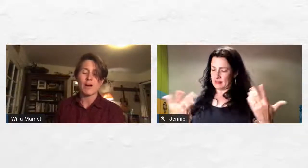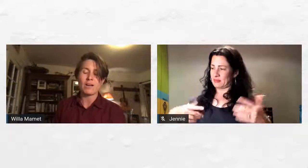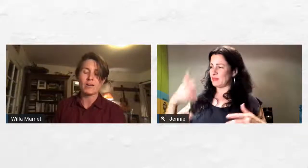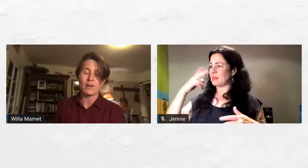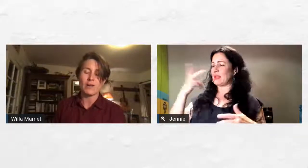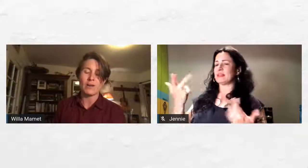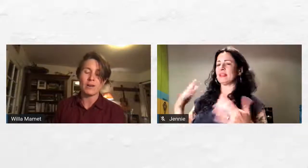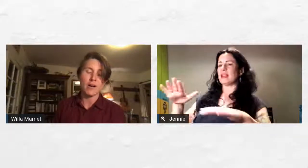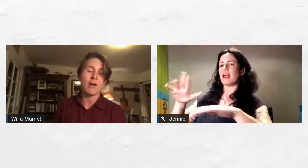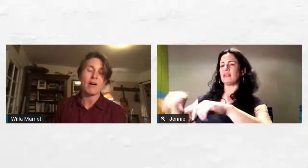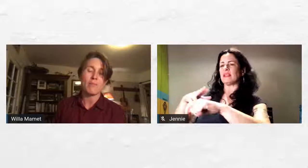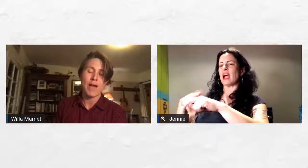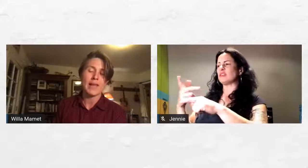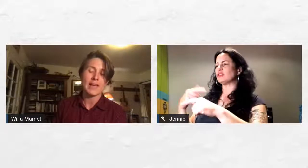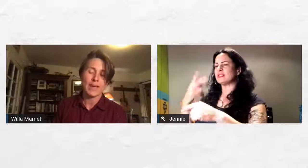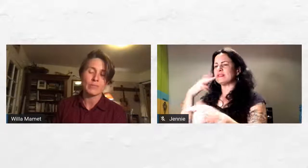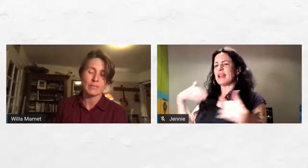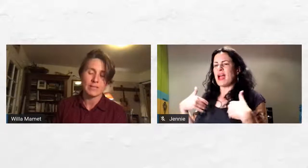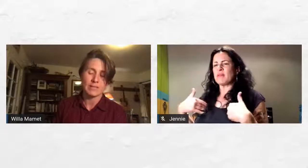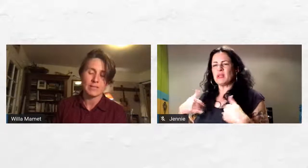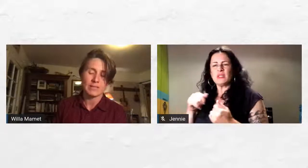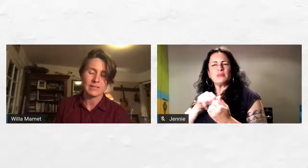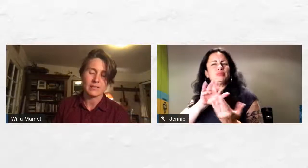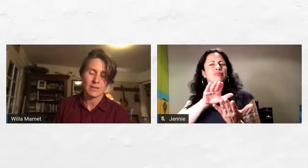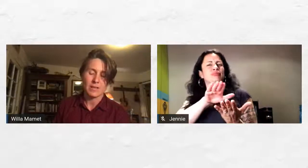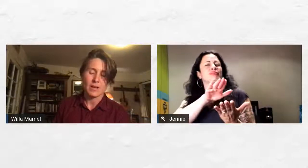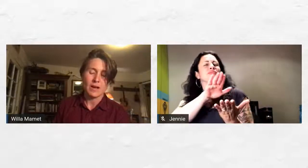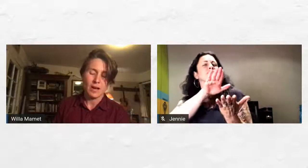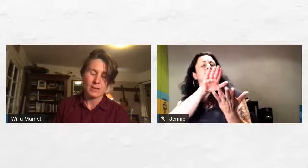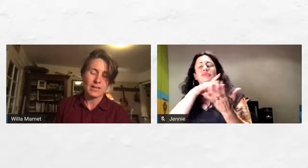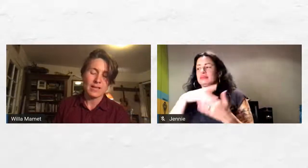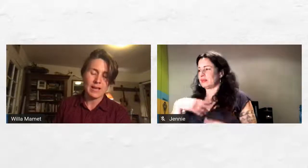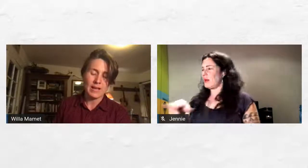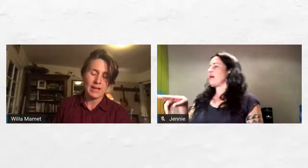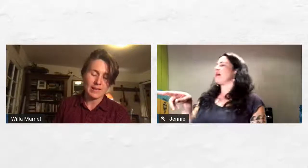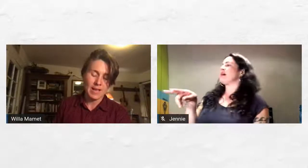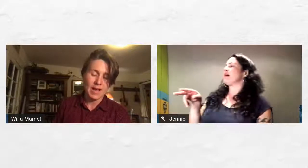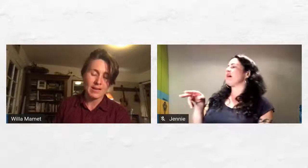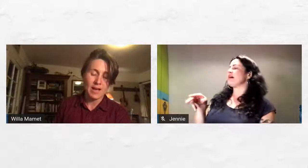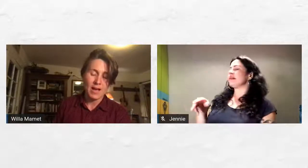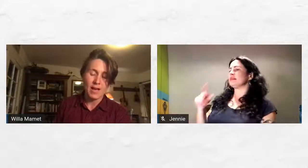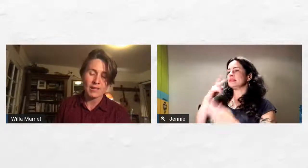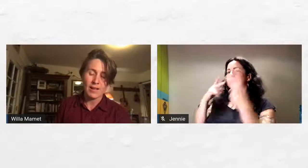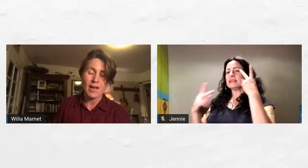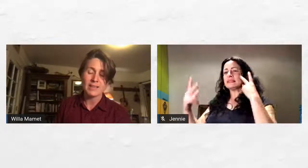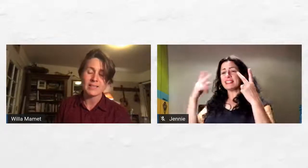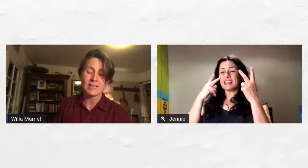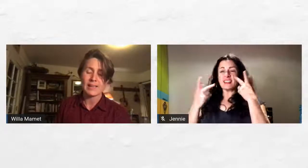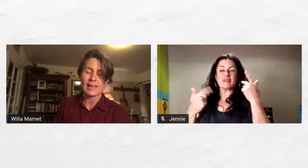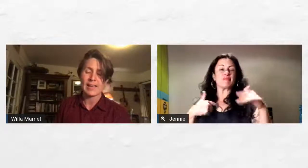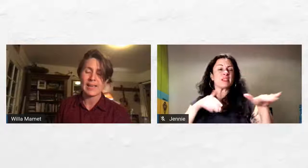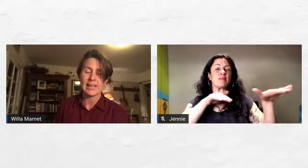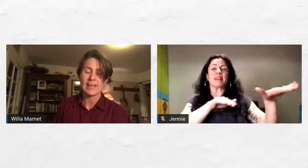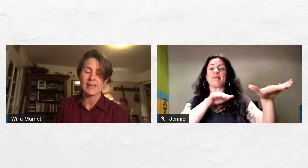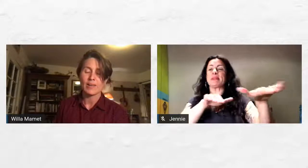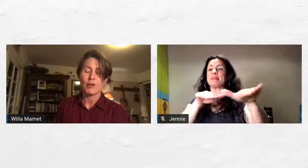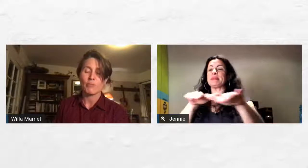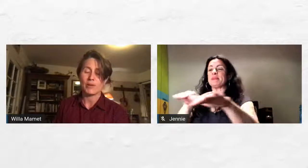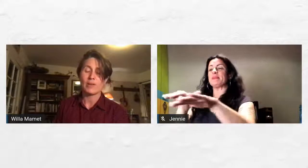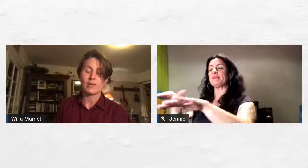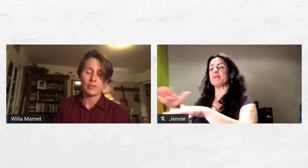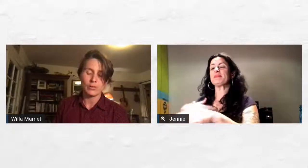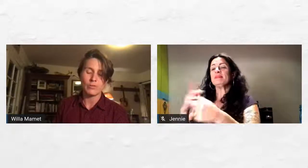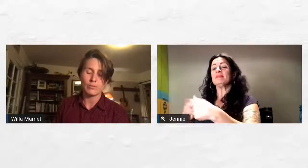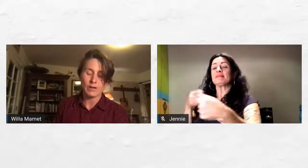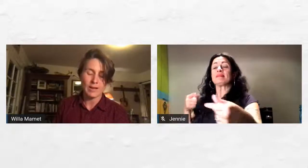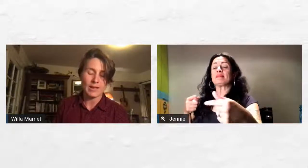I've conquered all my enemies on land and on the sea.